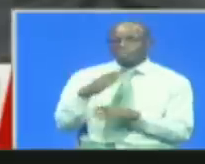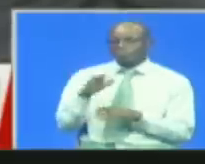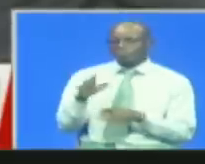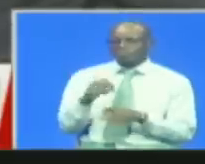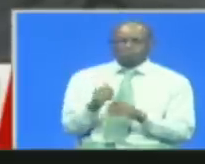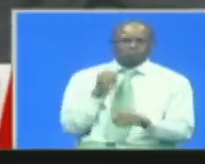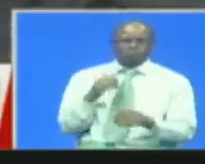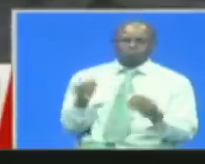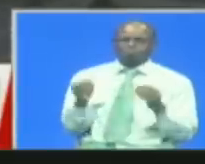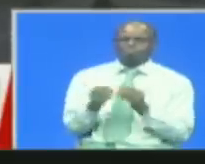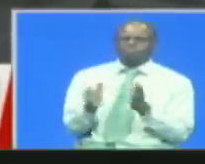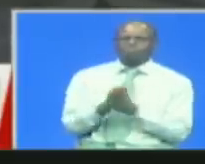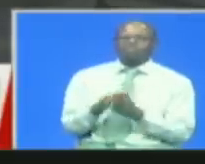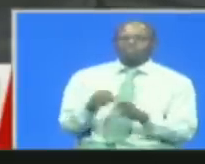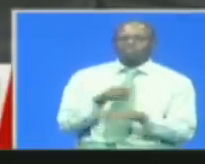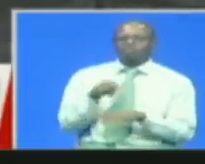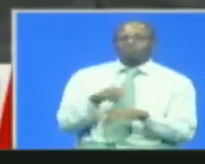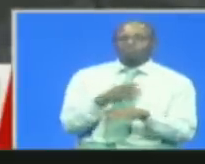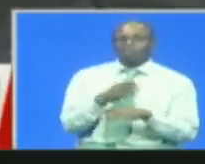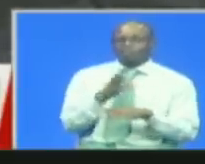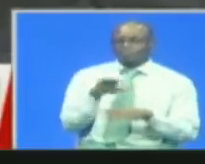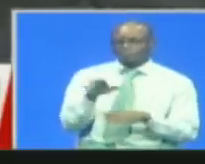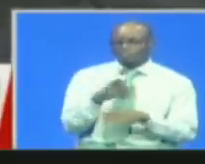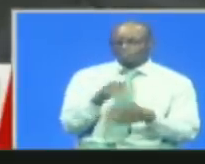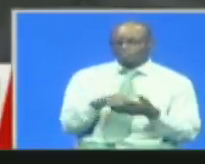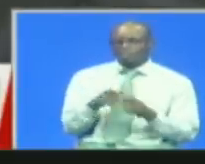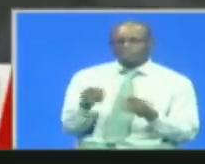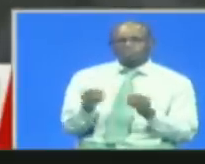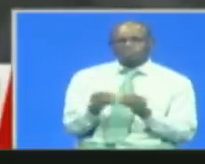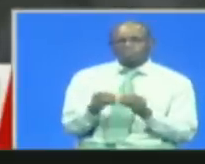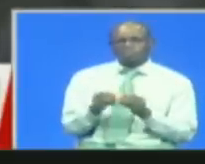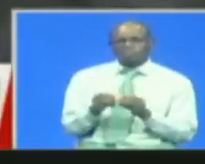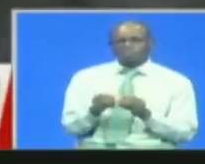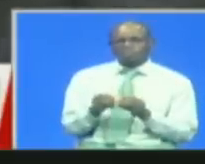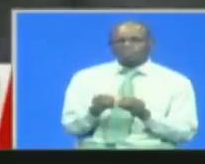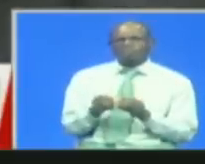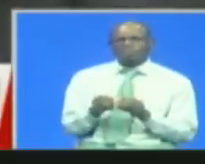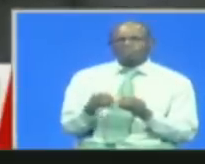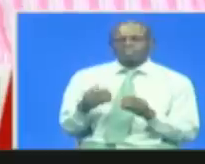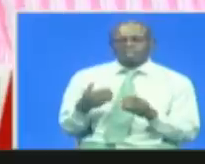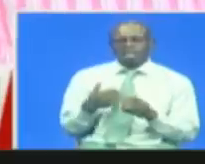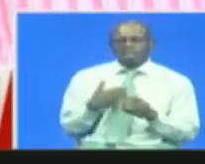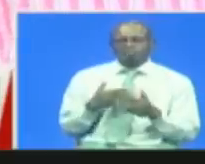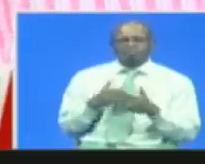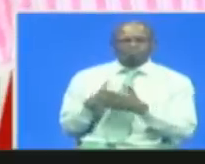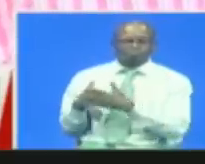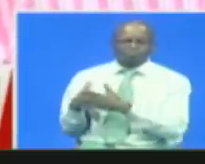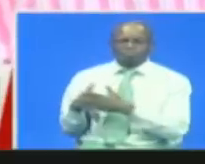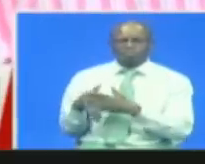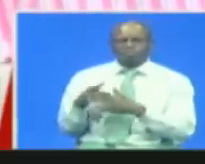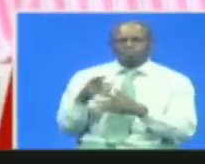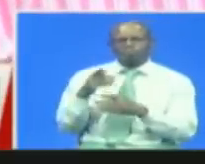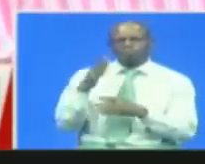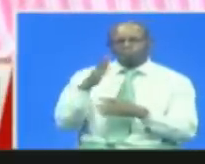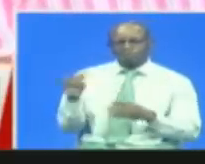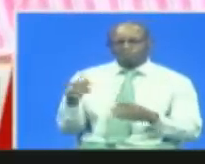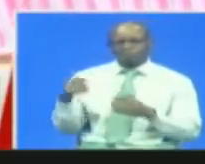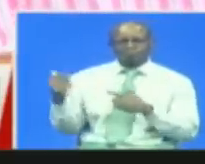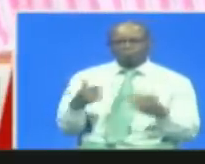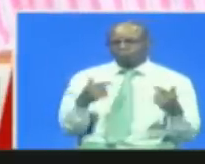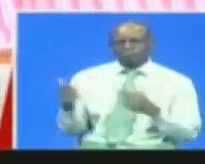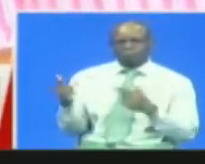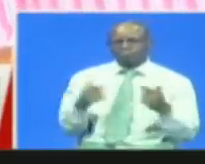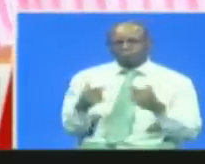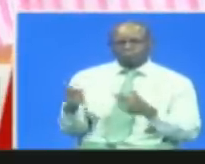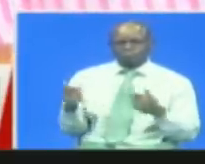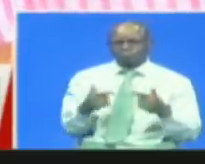Senate. The issues between the houses have also been compounded by the constant feuding between the majority leaders of both houses of Parliament, who